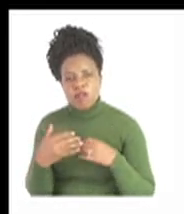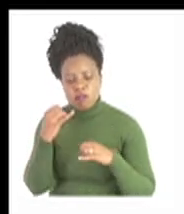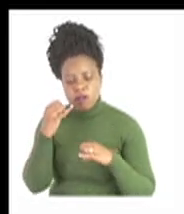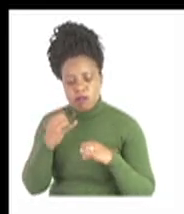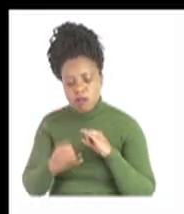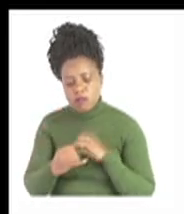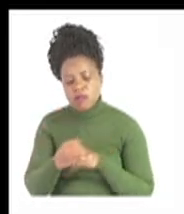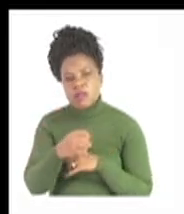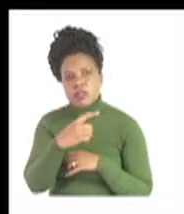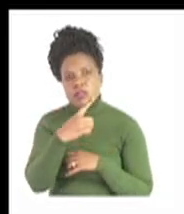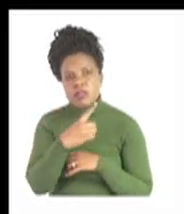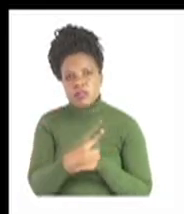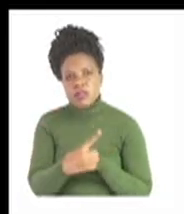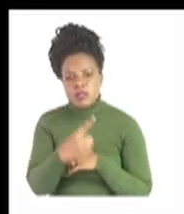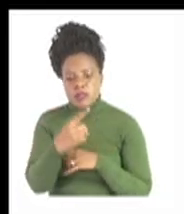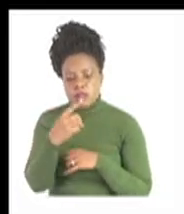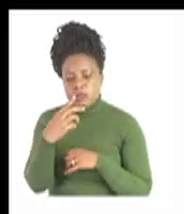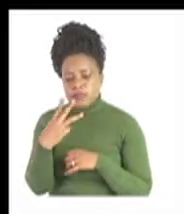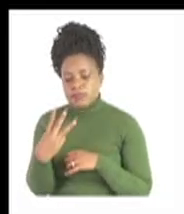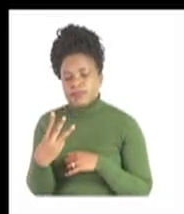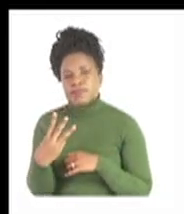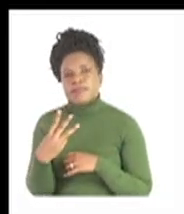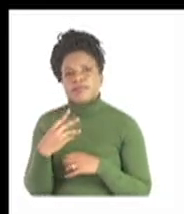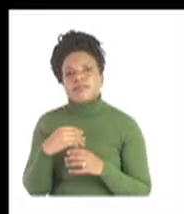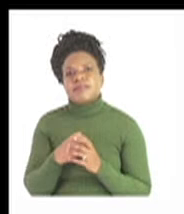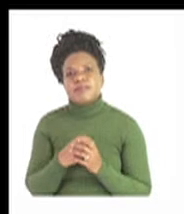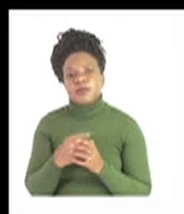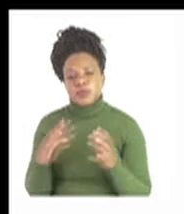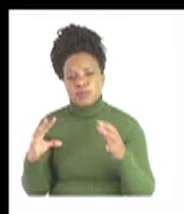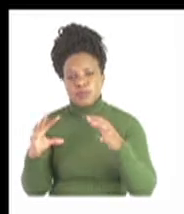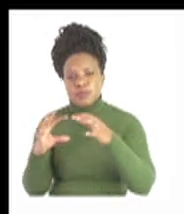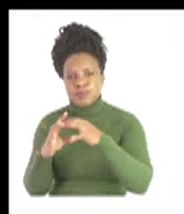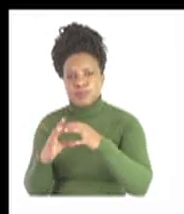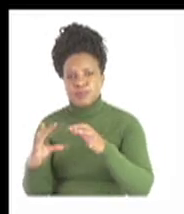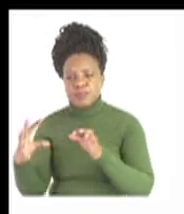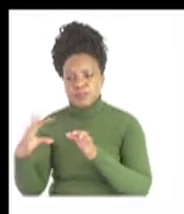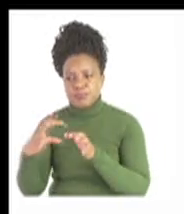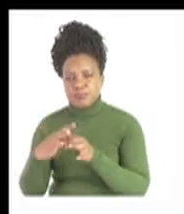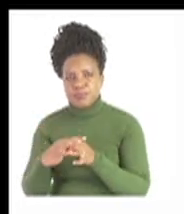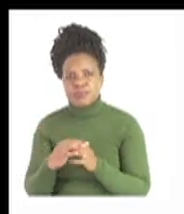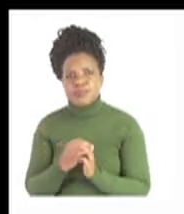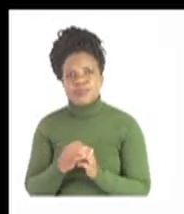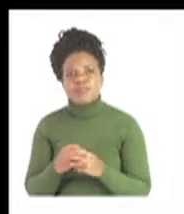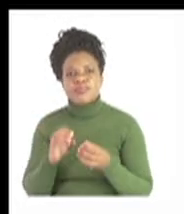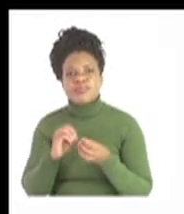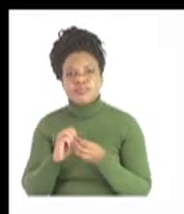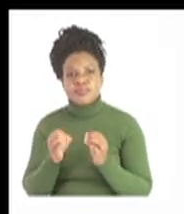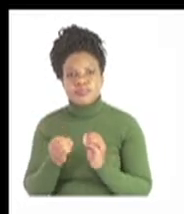the correct numbers which are corresponding. Number 5,